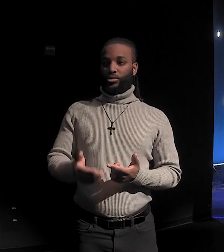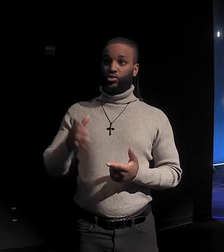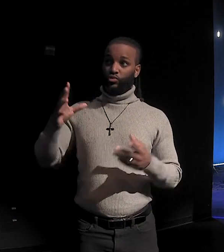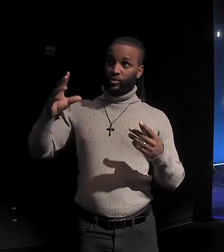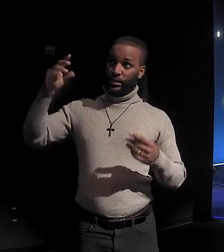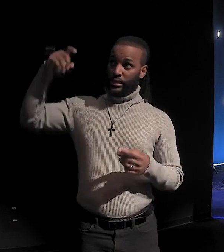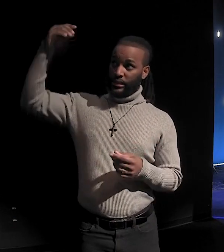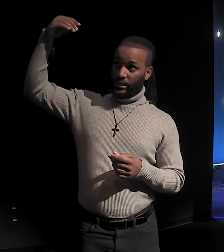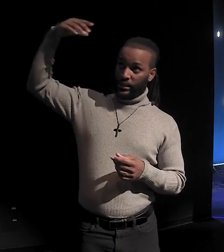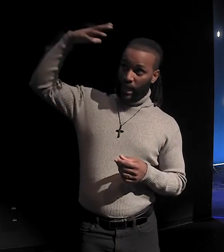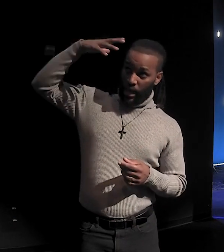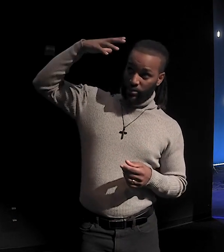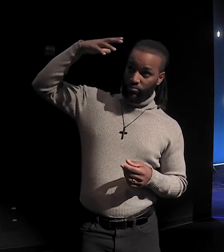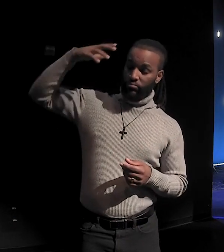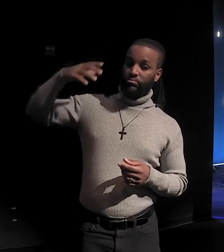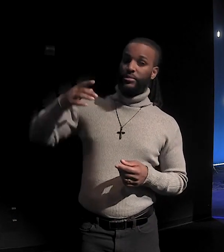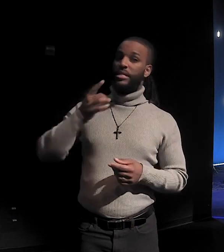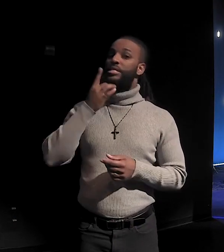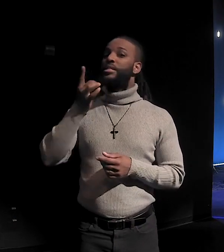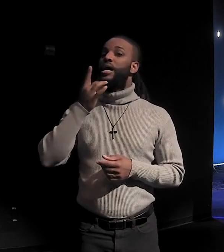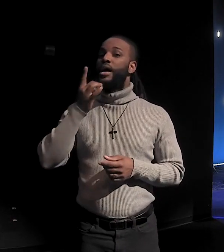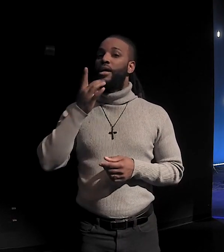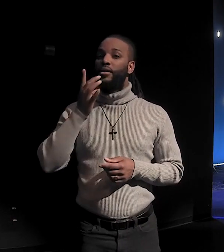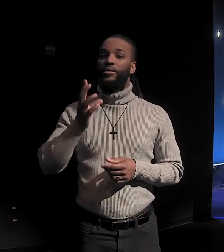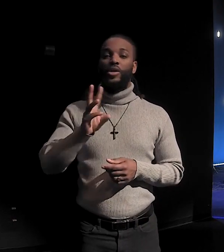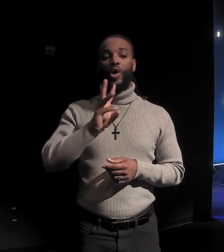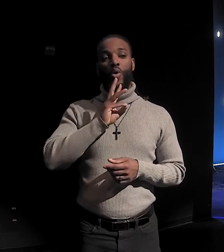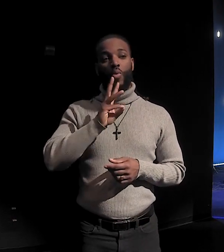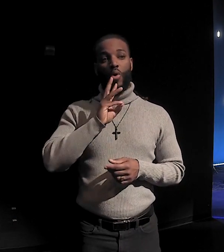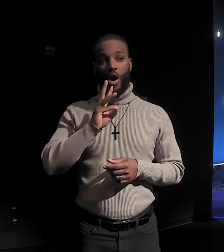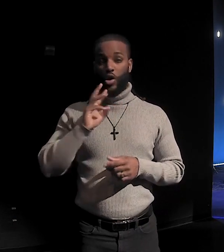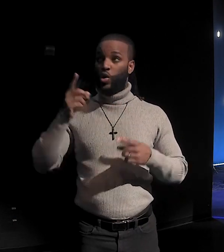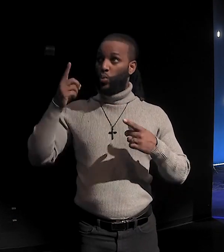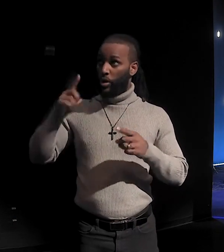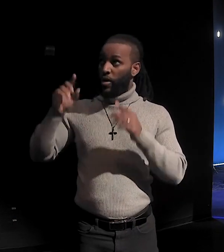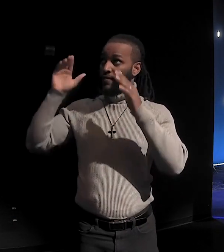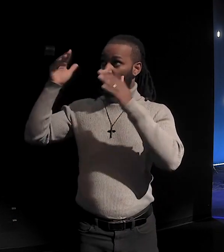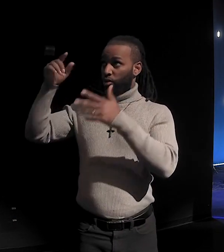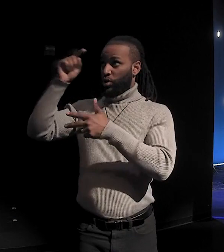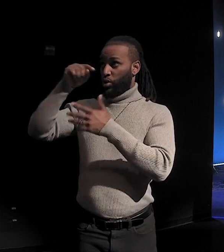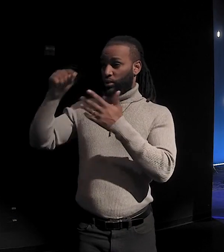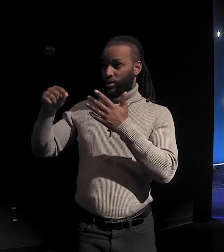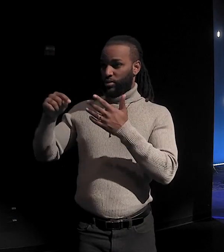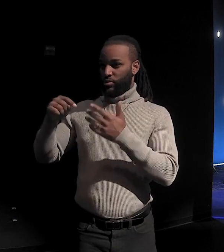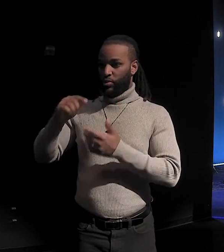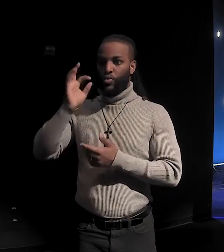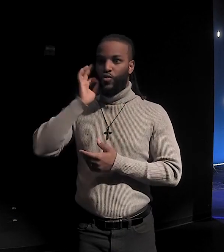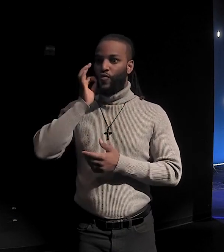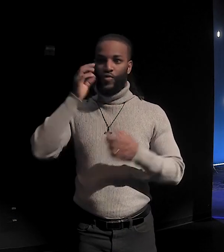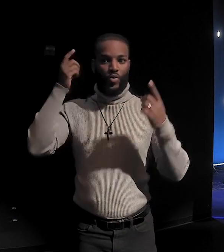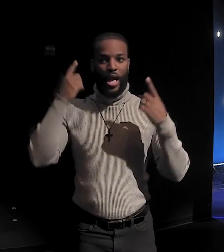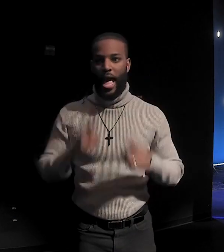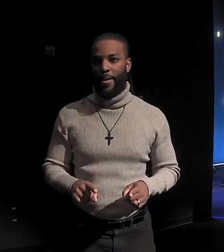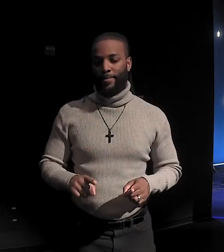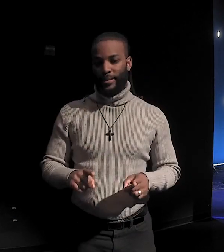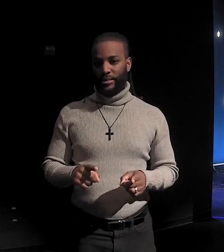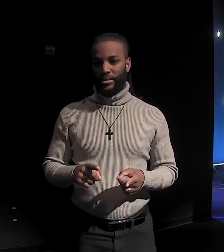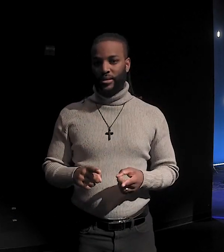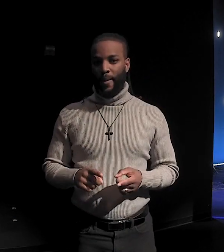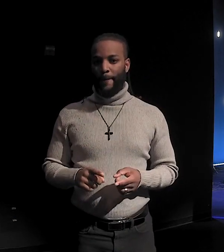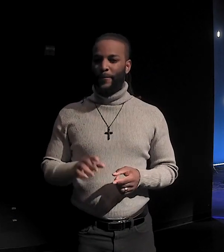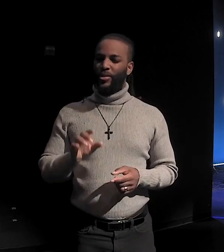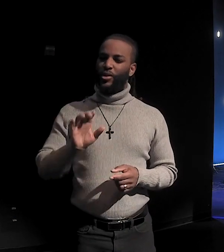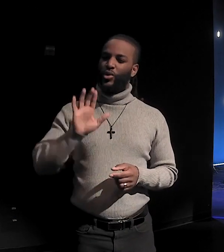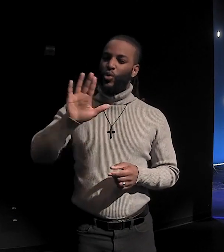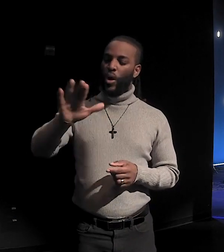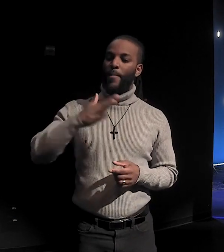sun, receiving light, receiving water. And when it does, fruit happens. Yours